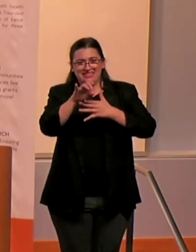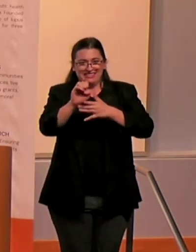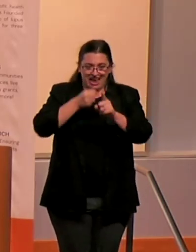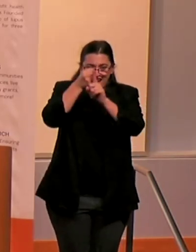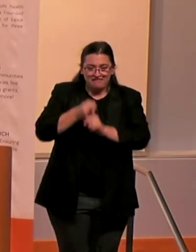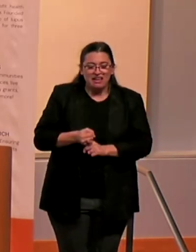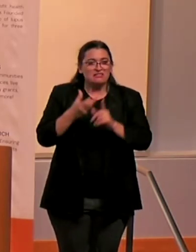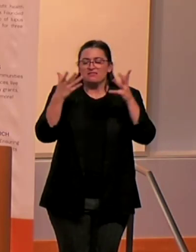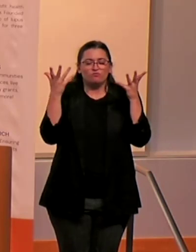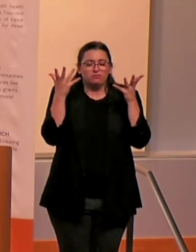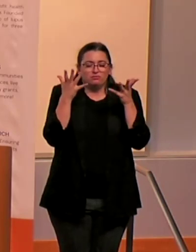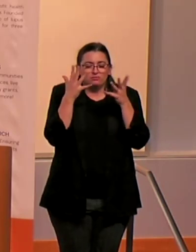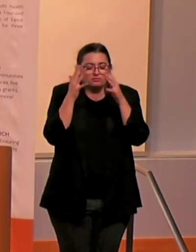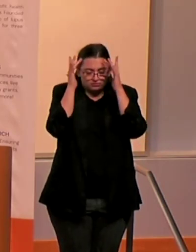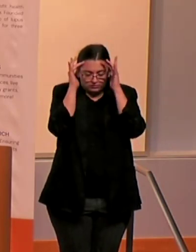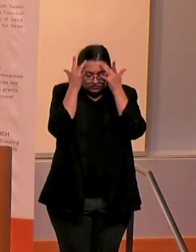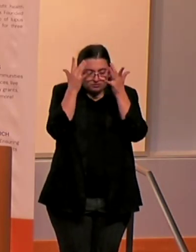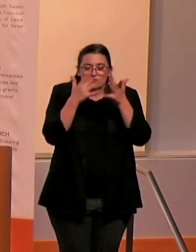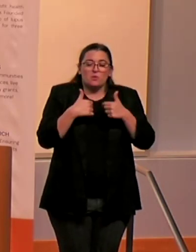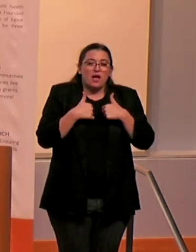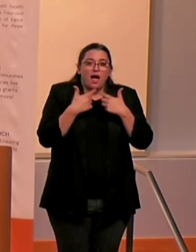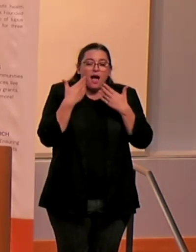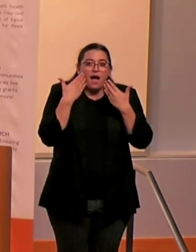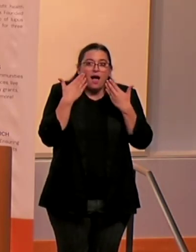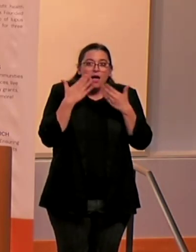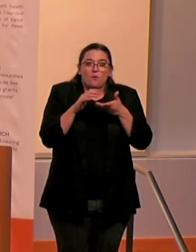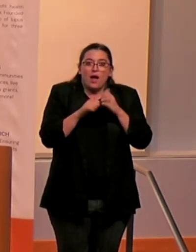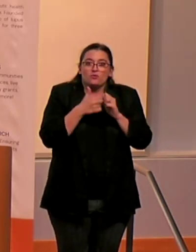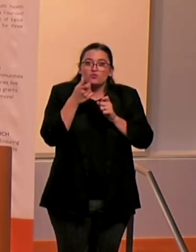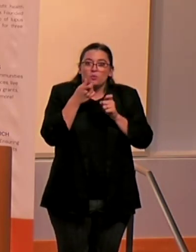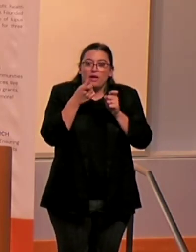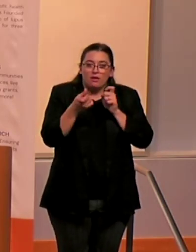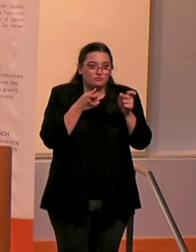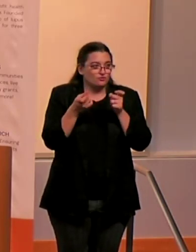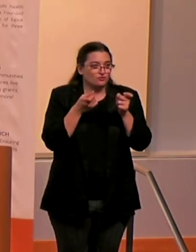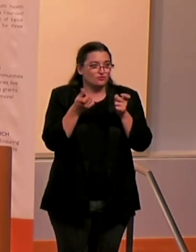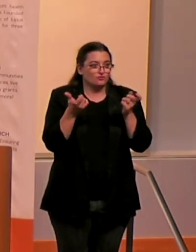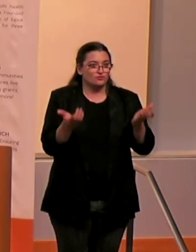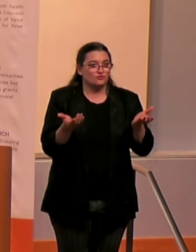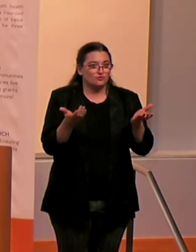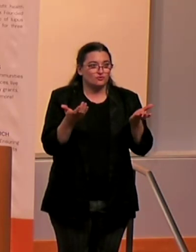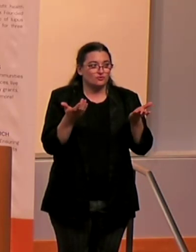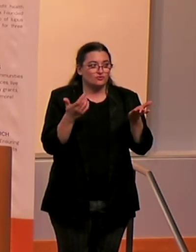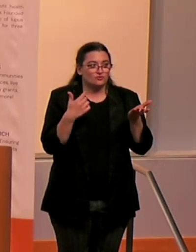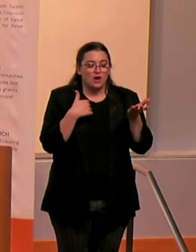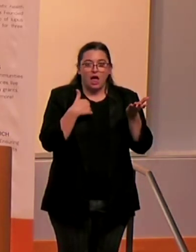else. So I don't really know how to handle it except for I'm pulling back.